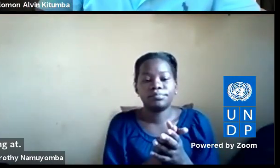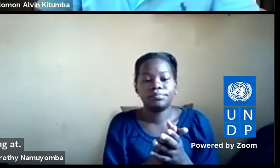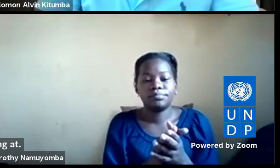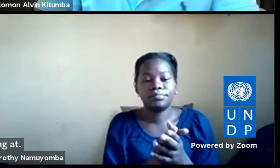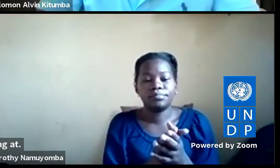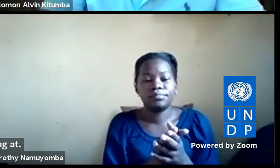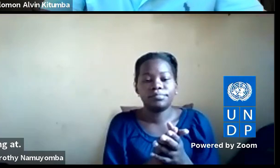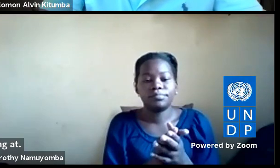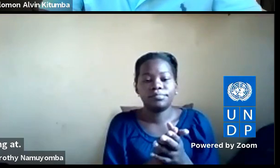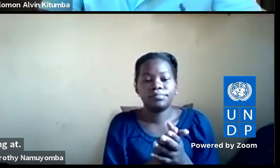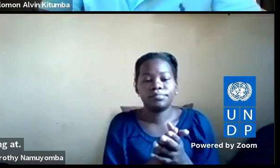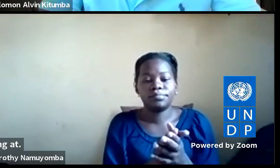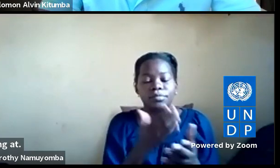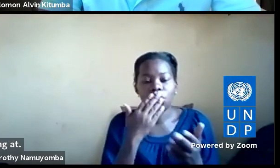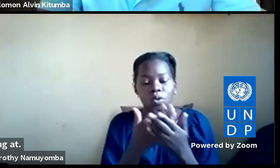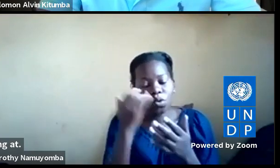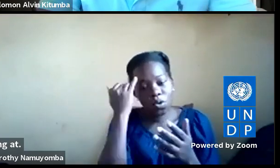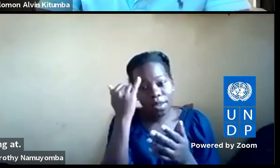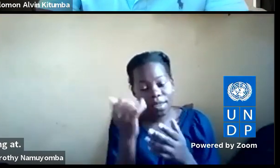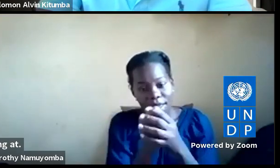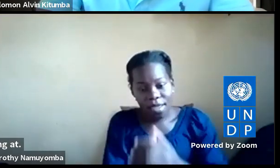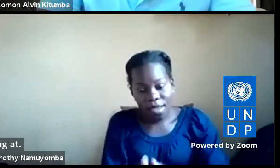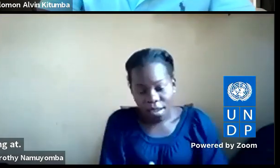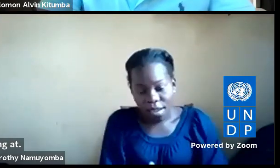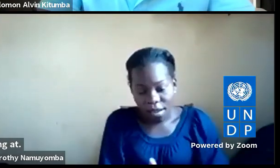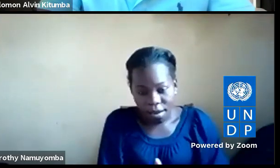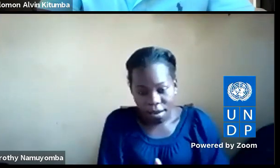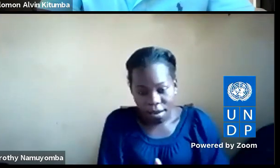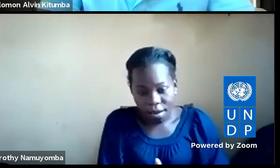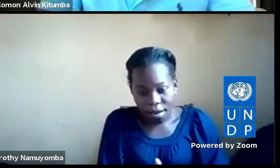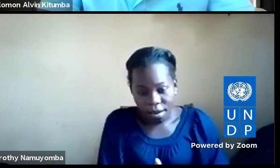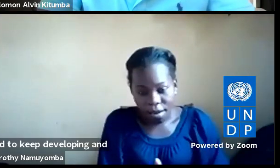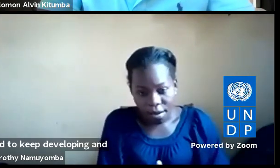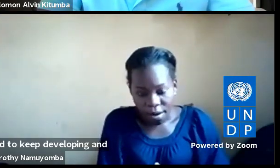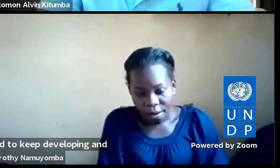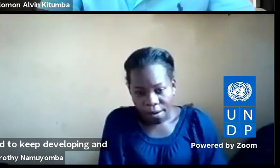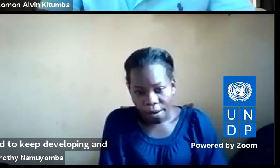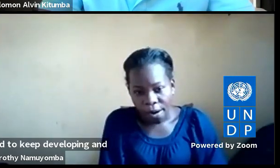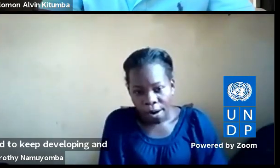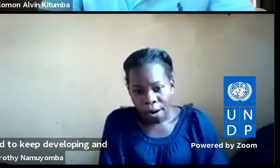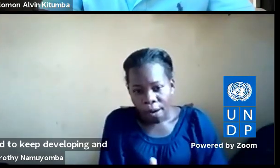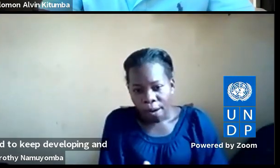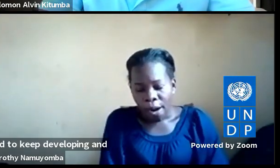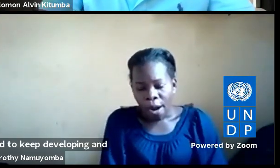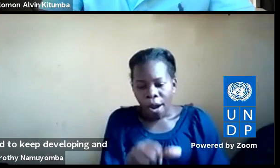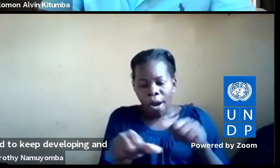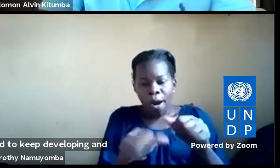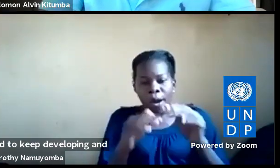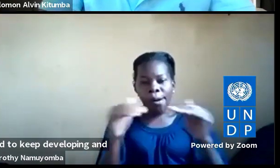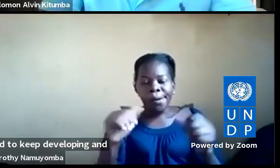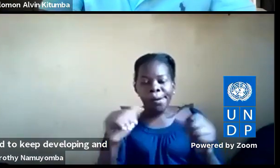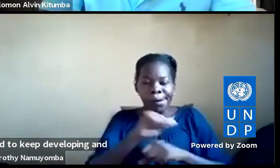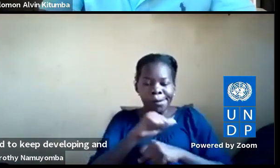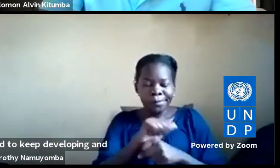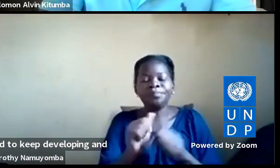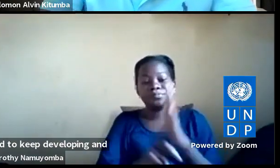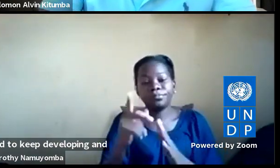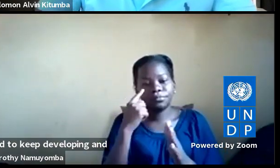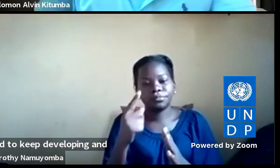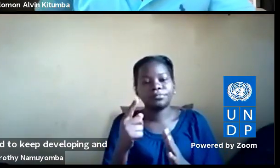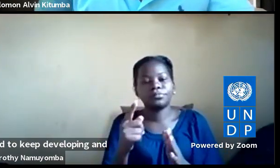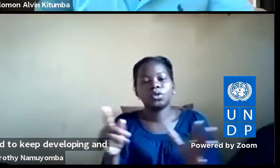that platform that you're talking about, we are working on one. It's going to keep developing, and we look forward to having further discussions on how this can actually be made much bigger.